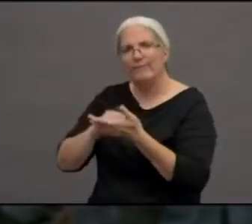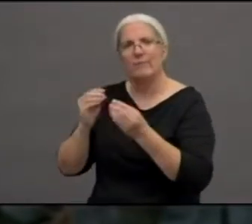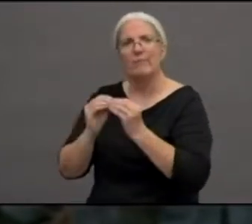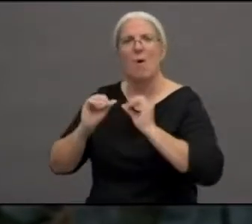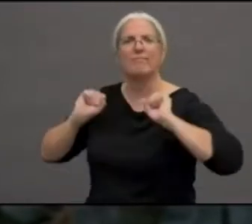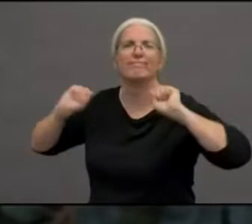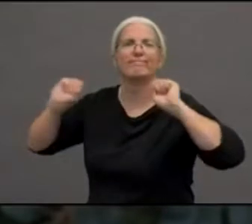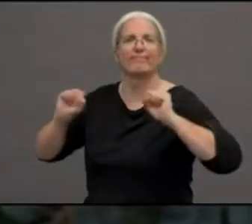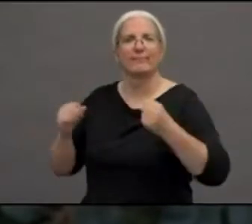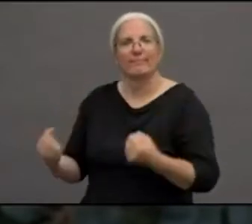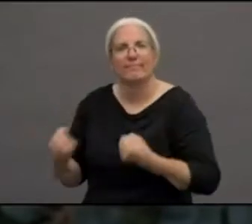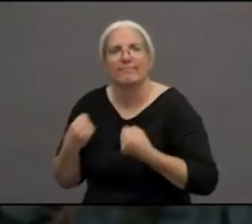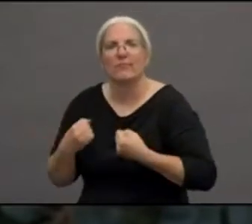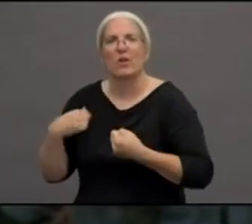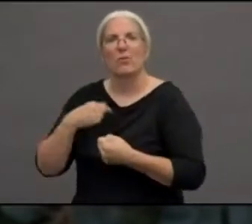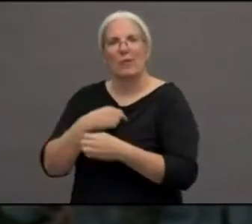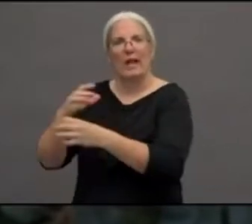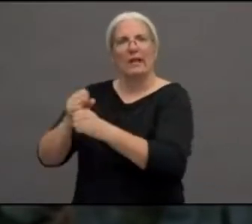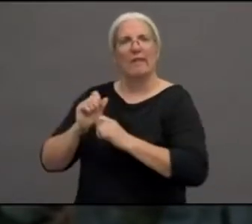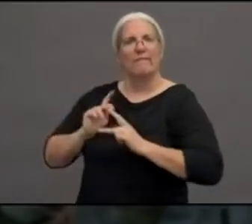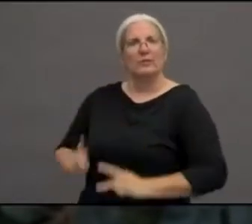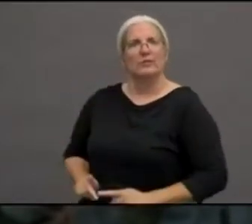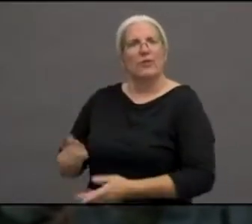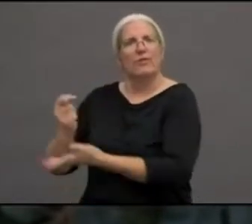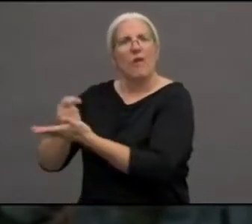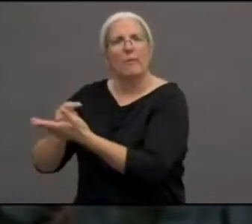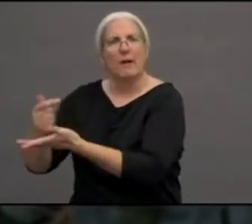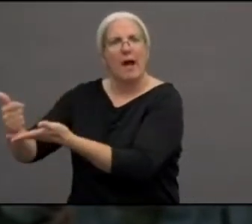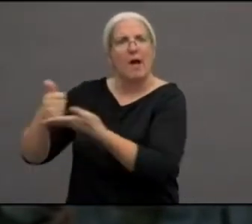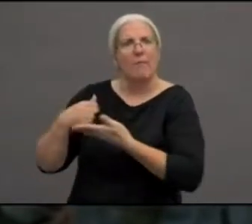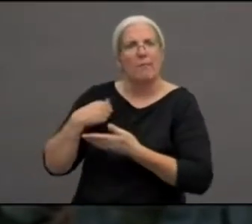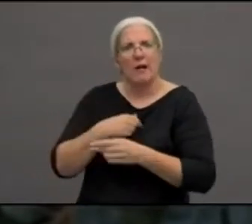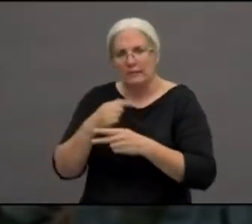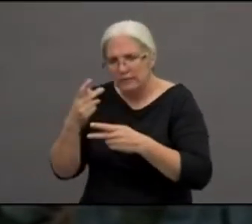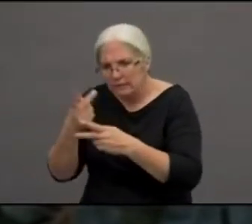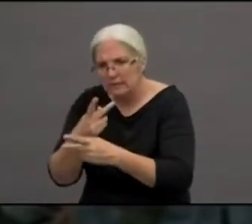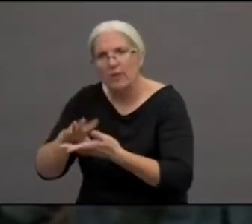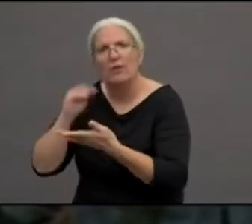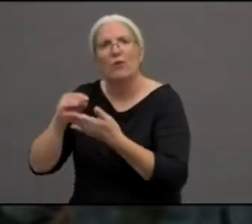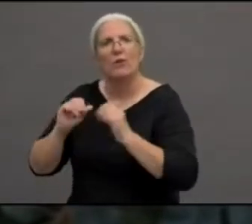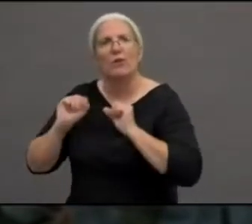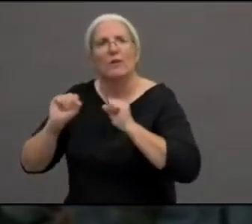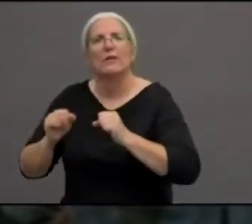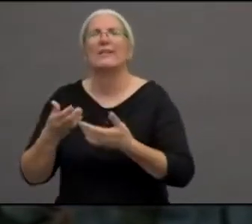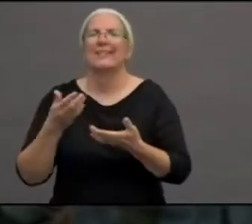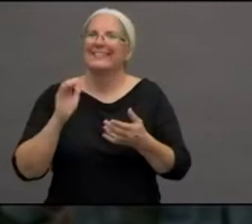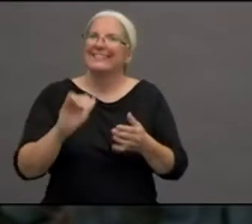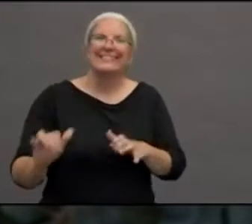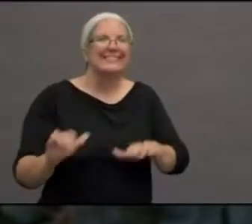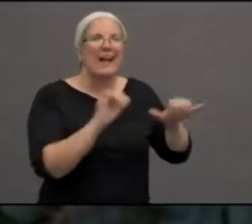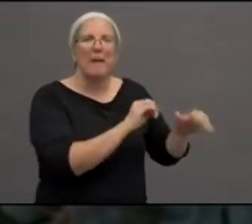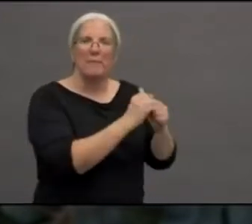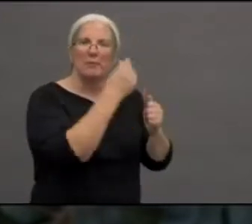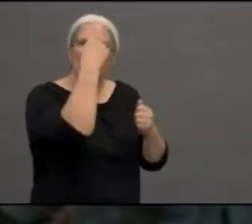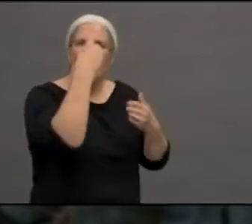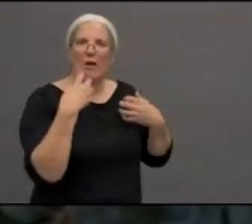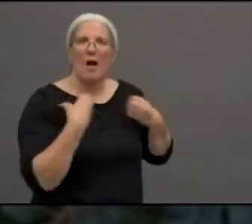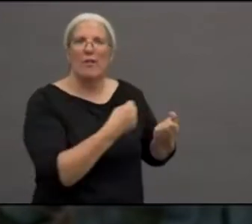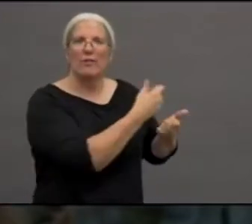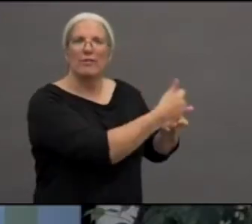to a therapist to help you create those strategies and learn on how to make a better choice in your life?